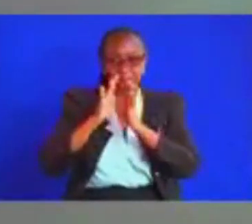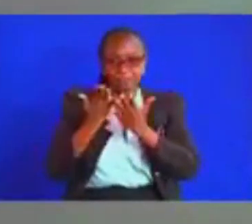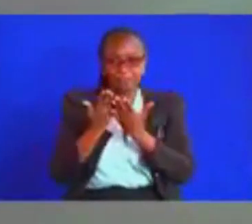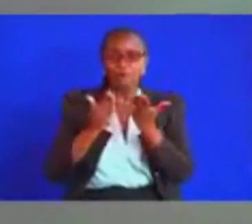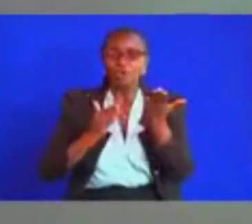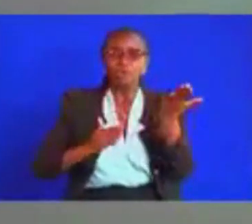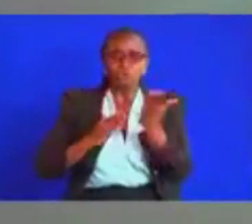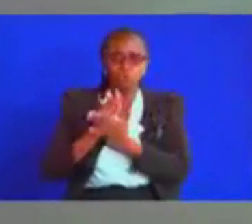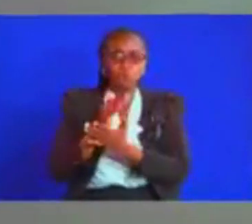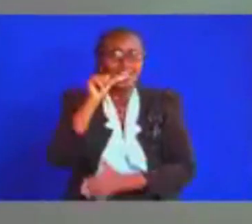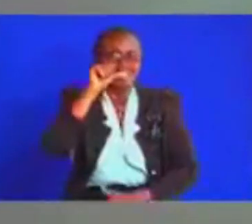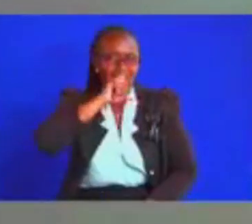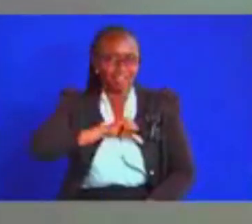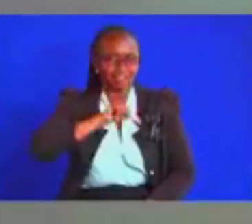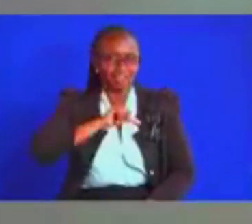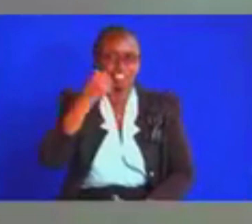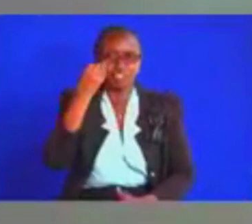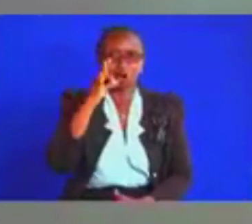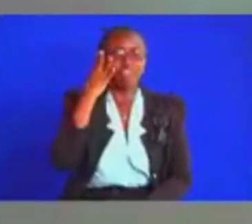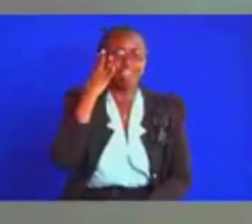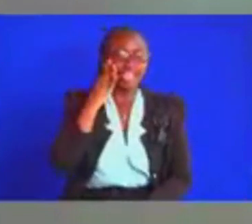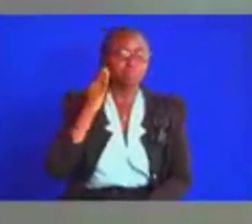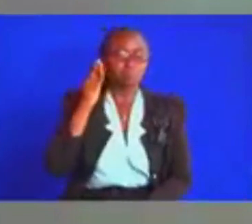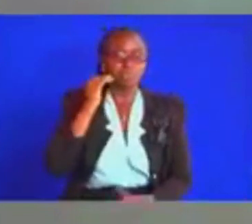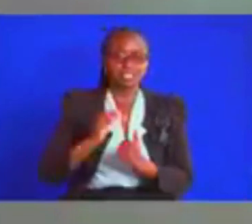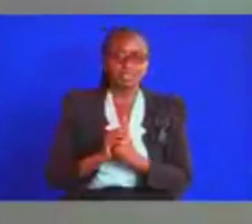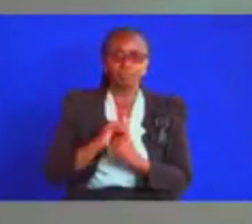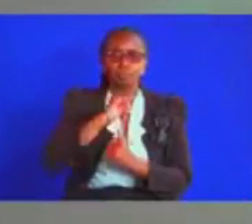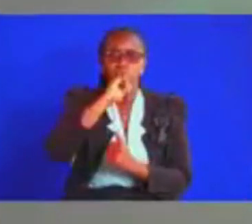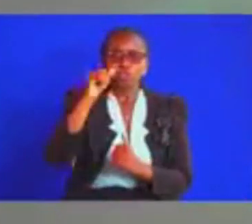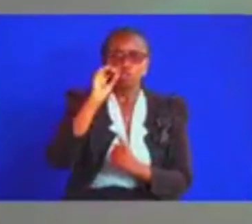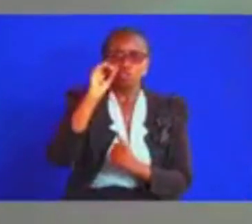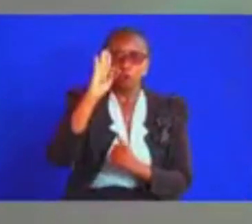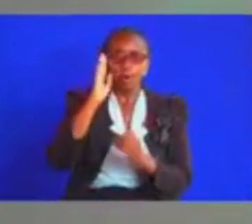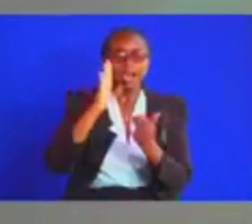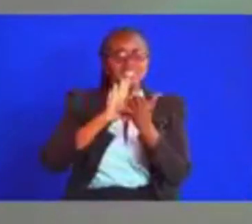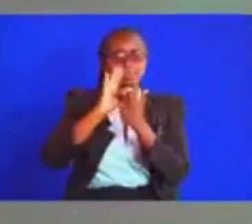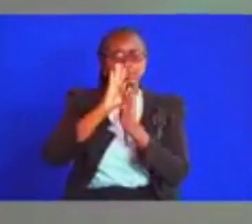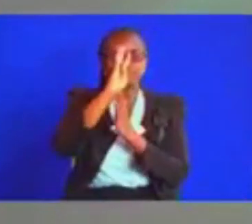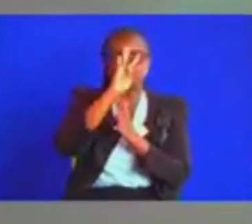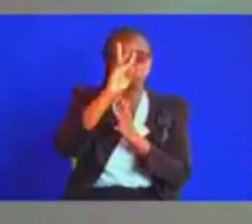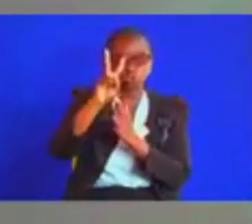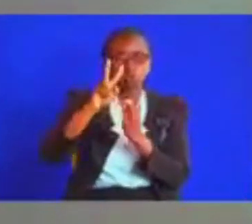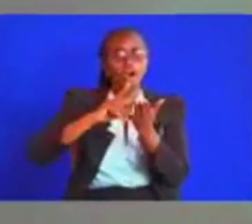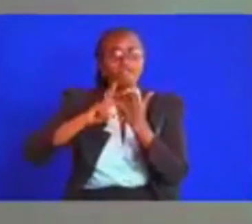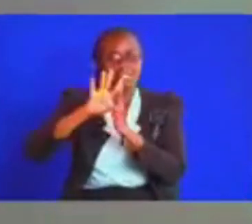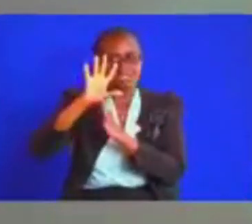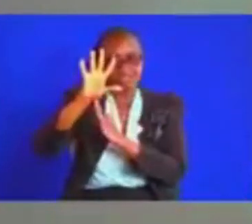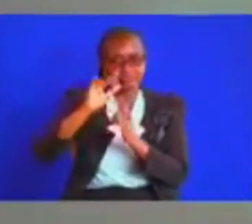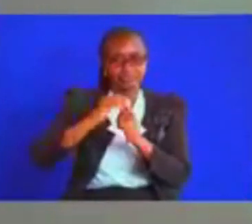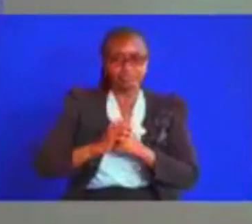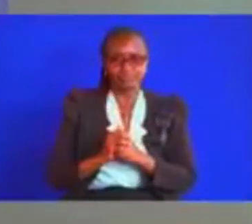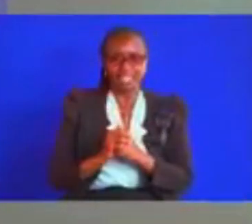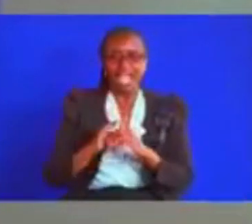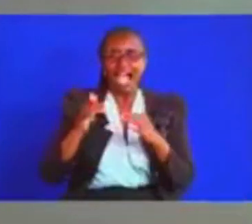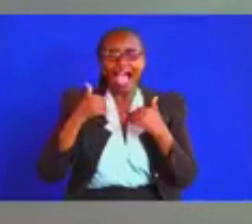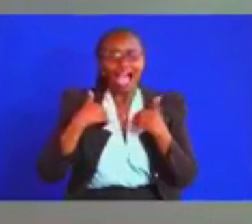the advantage of experience. Job 42 and verse 5. There is a role that experience plays in